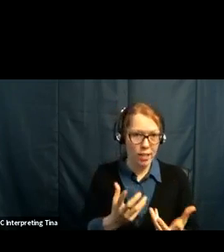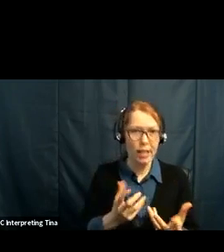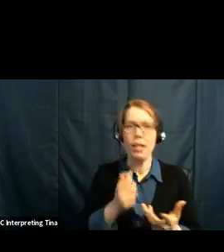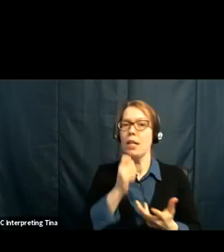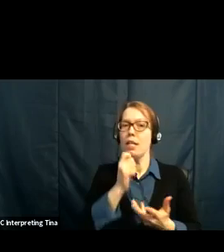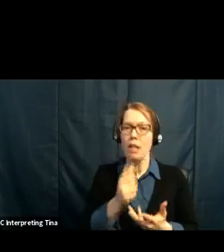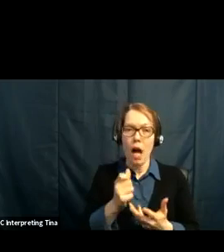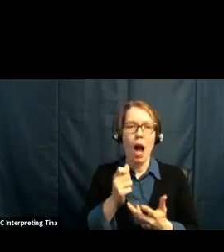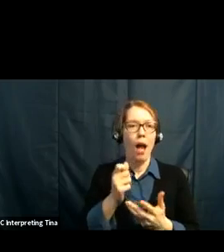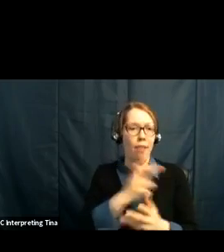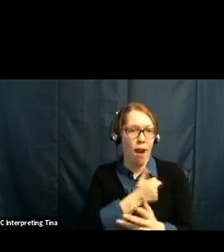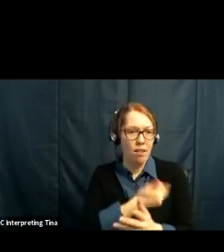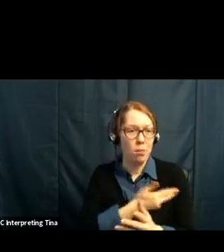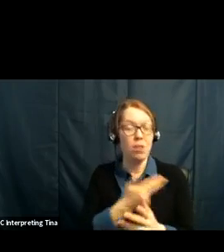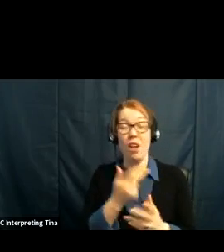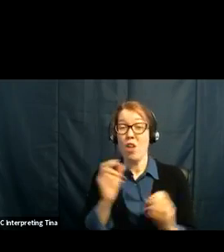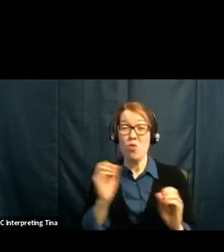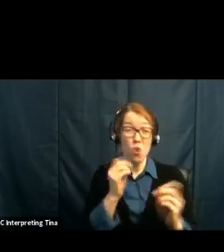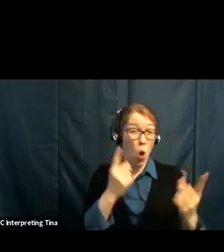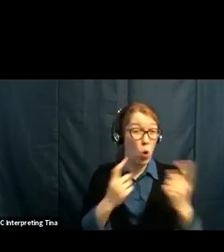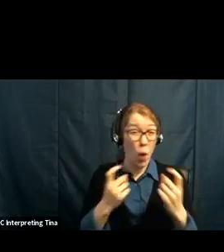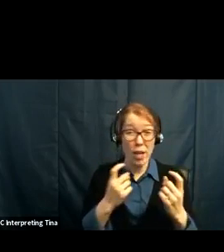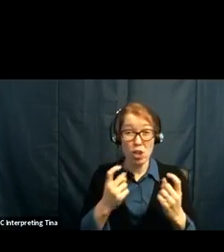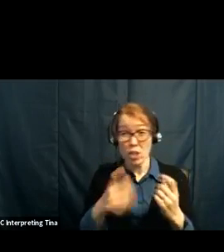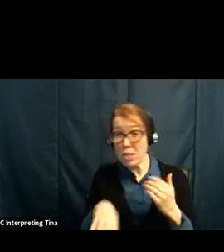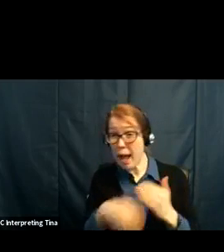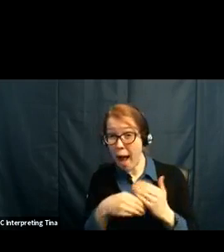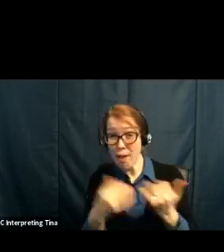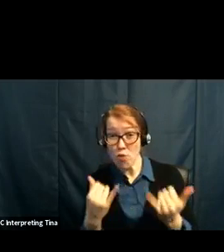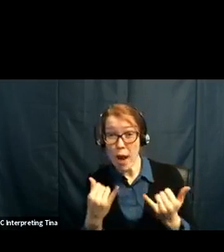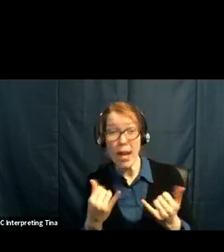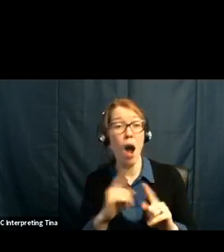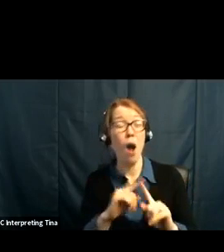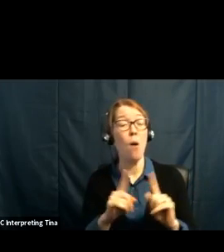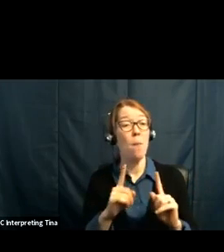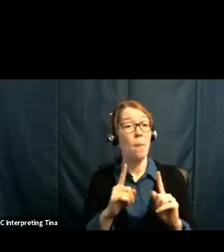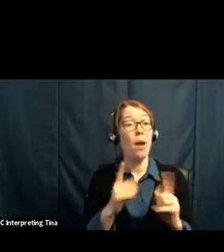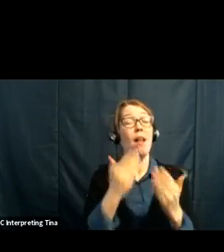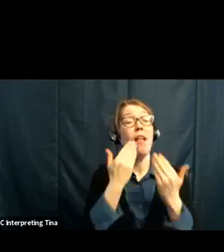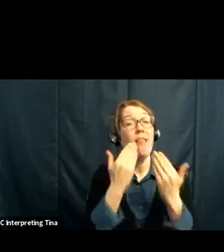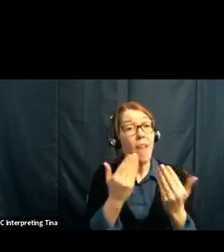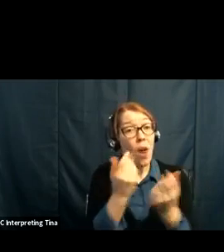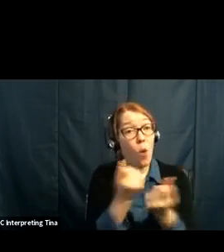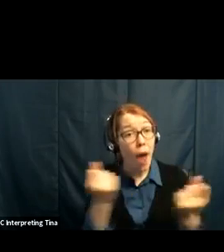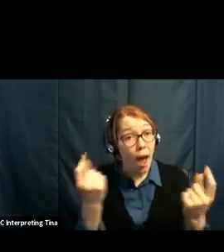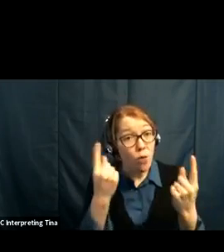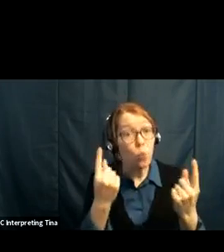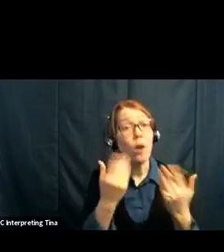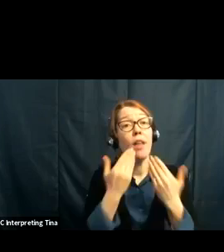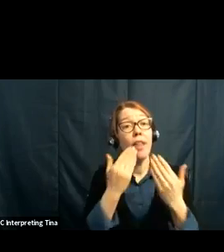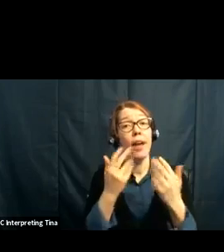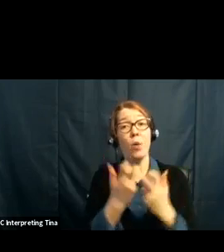see any other questions at this point in time. So with that said, thank you very much, everybody. Thank you, our